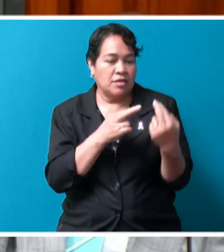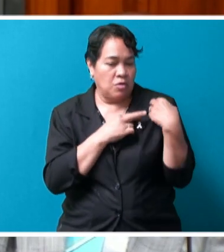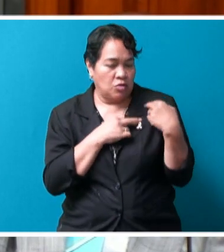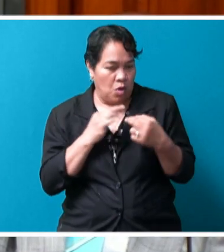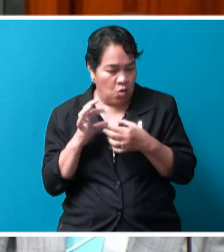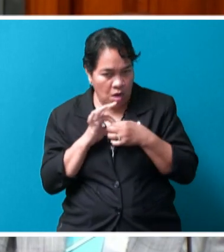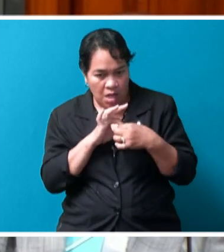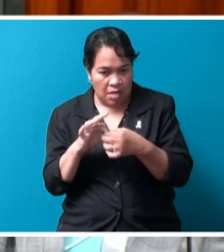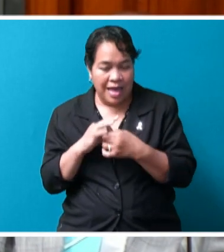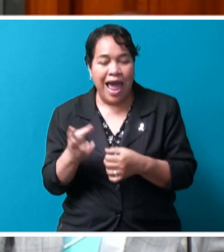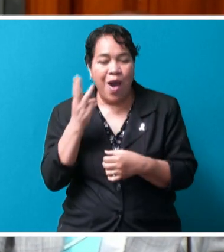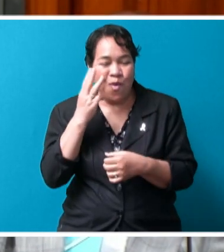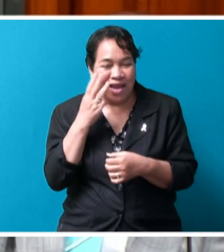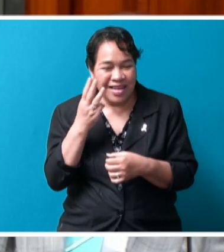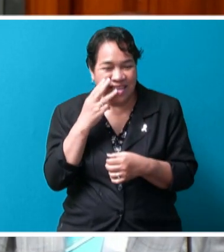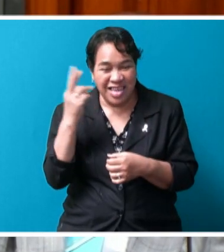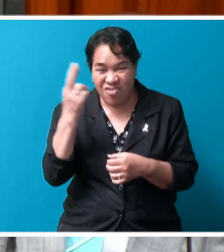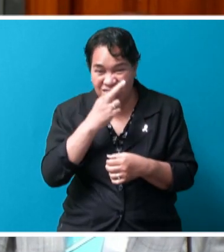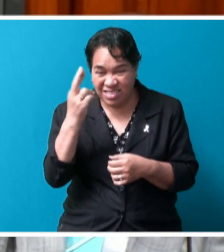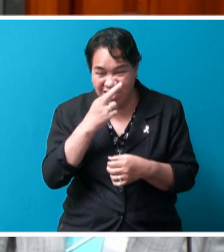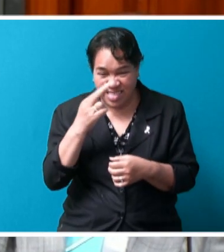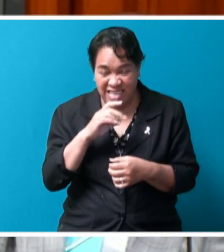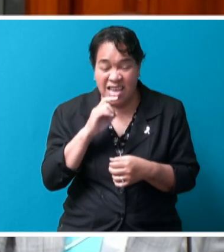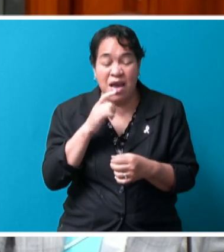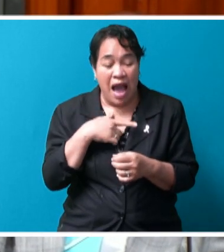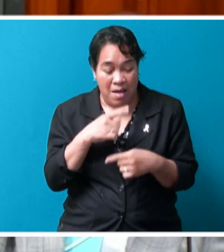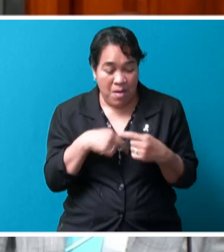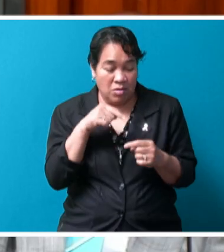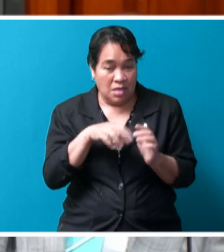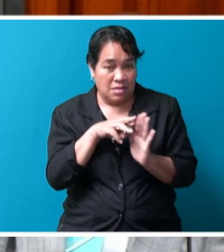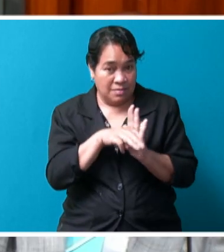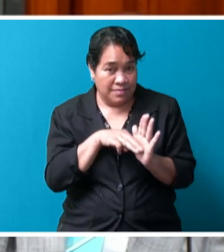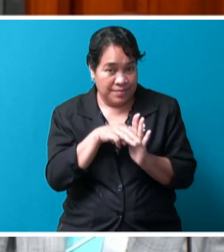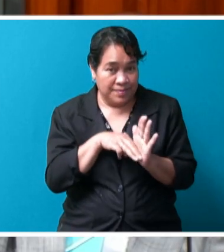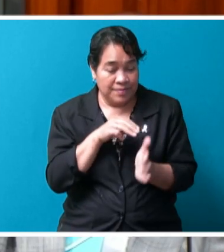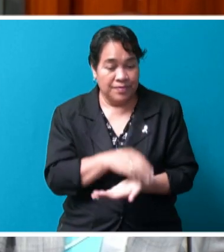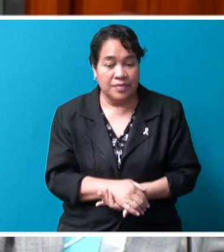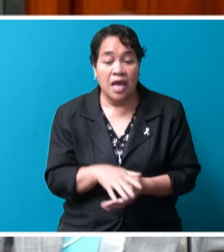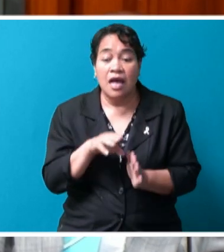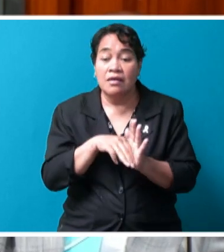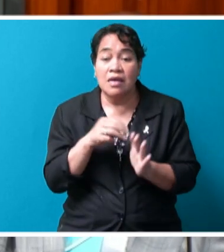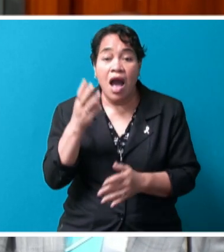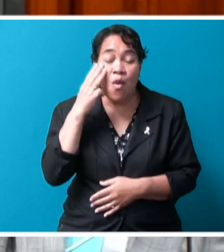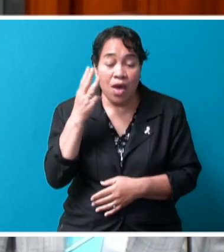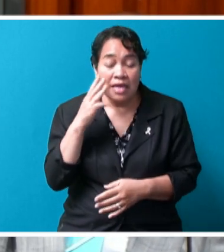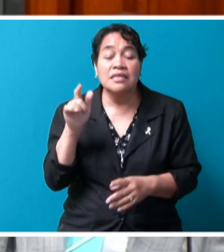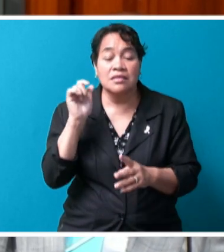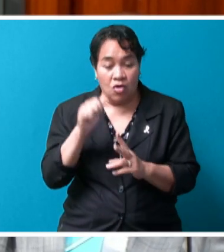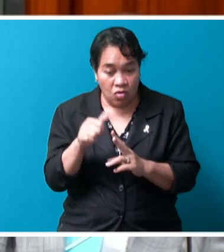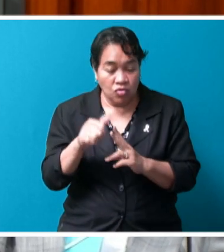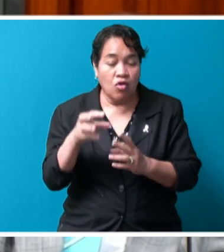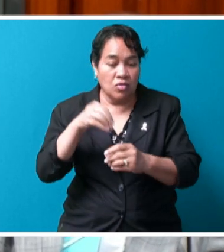and awareness of risk factors associated with HIV transmission. HIV awareness is further incorporated in Year